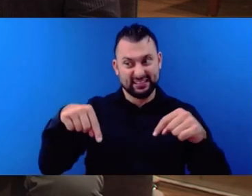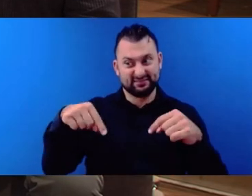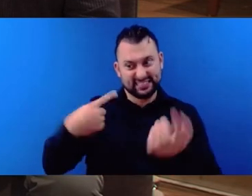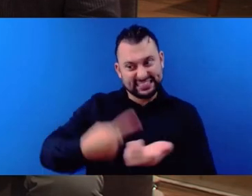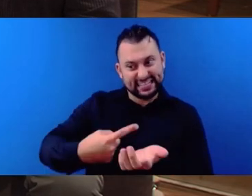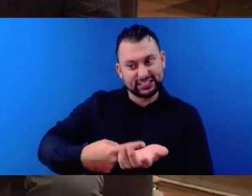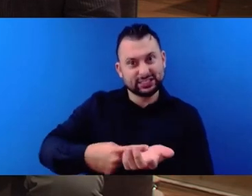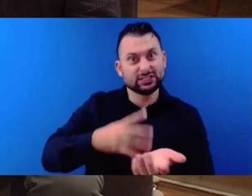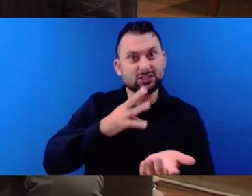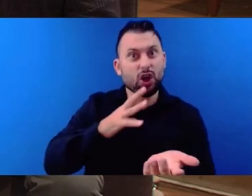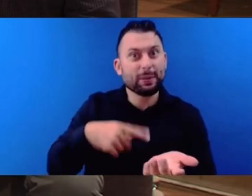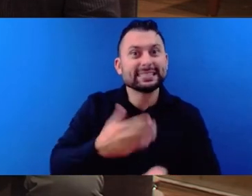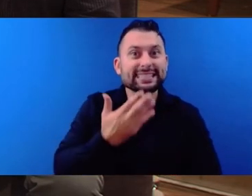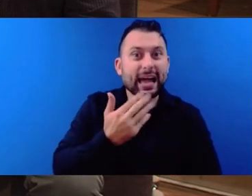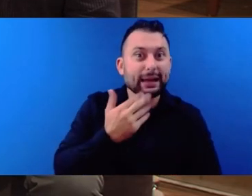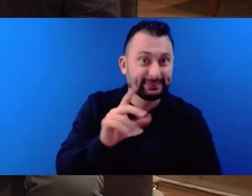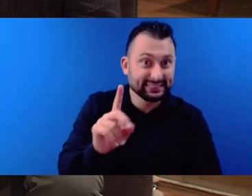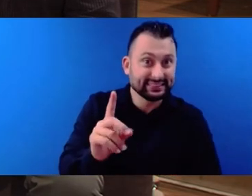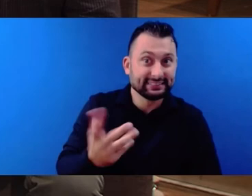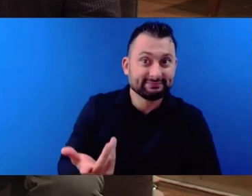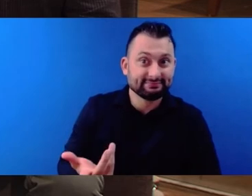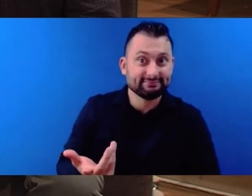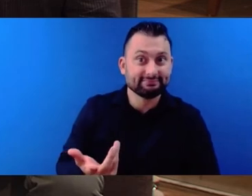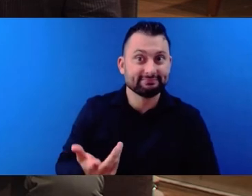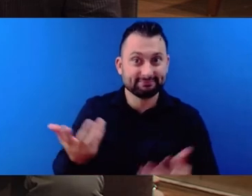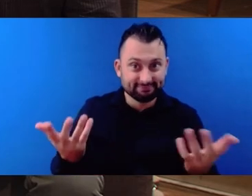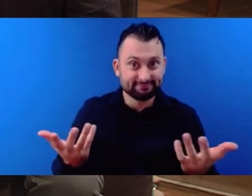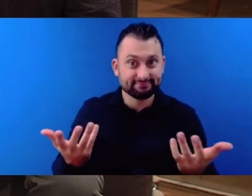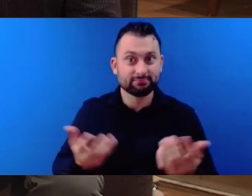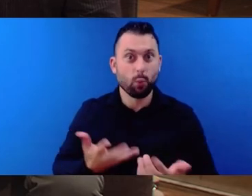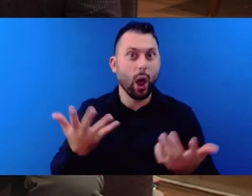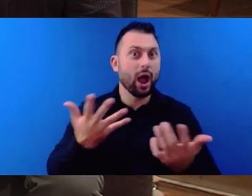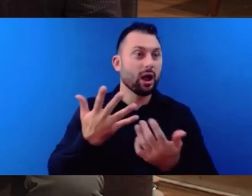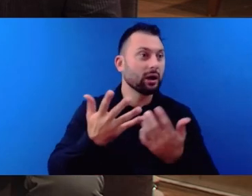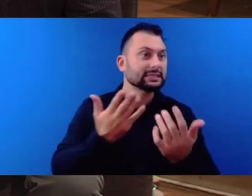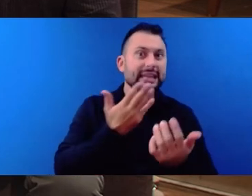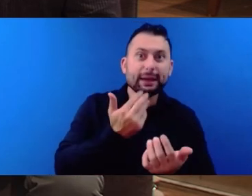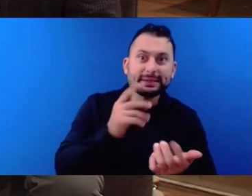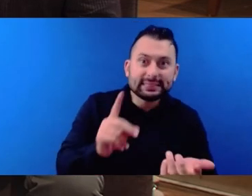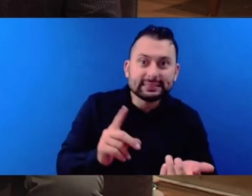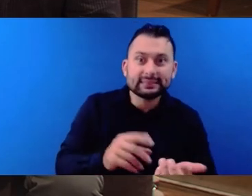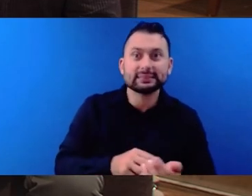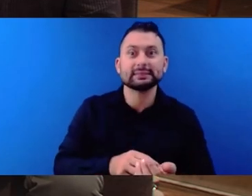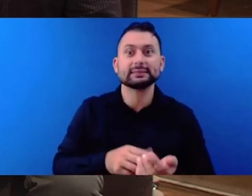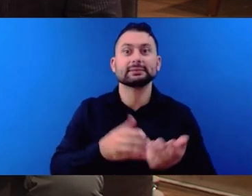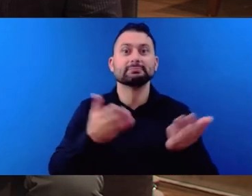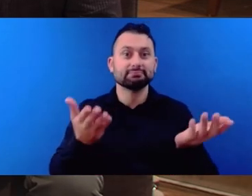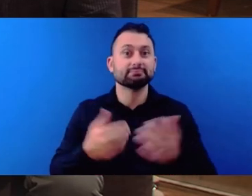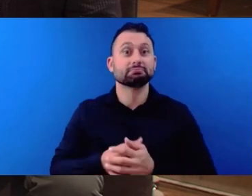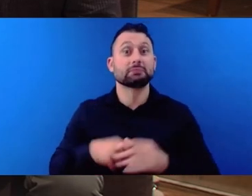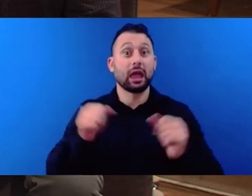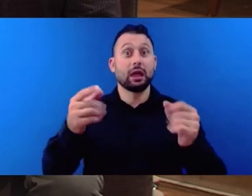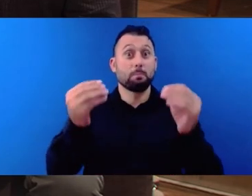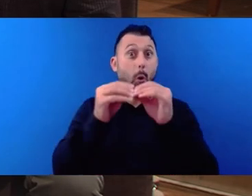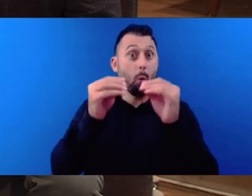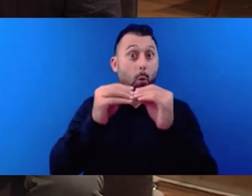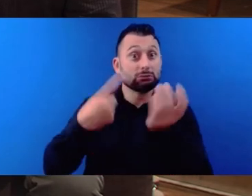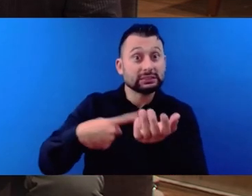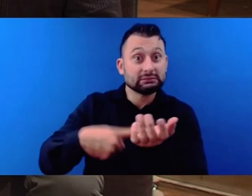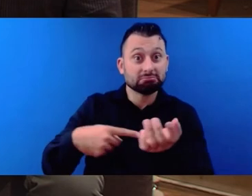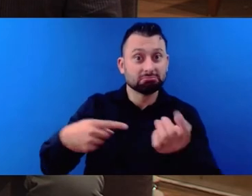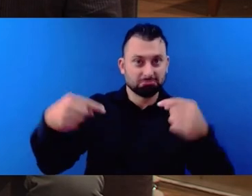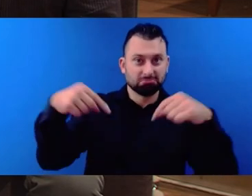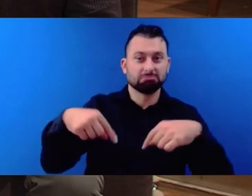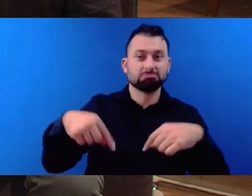and you can always have discussions about diabetes with Deaf and Hard of Hearing